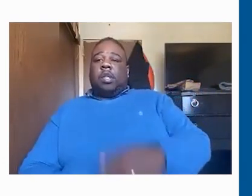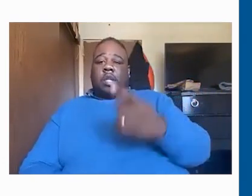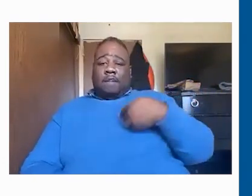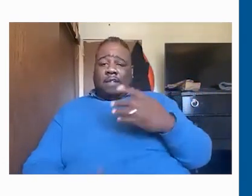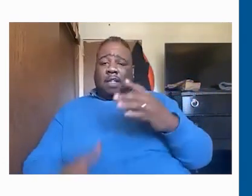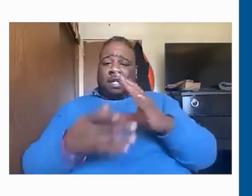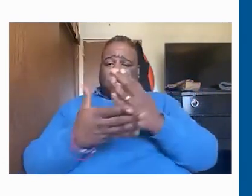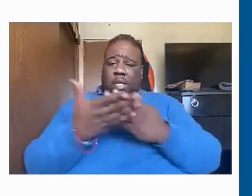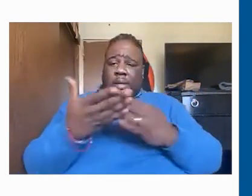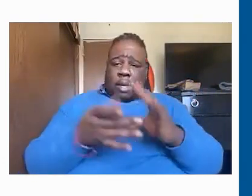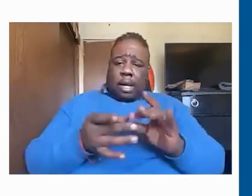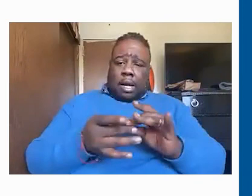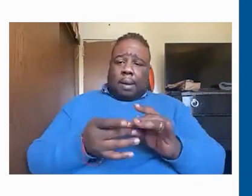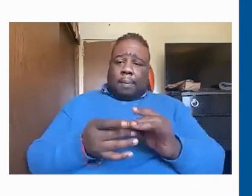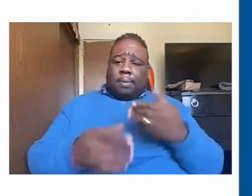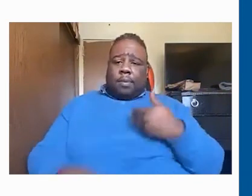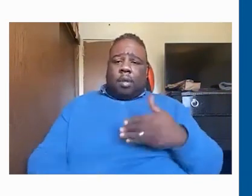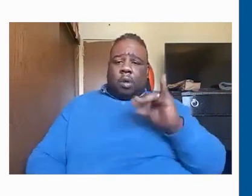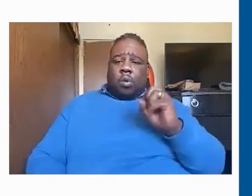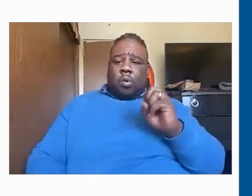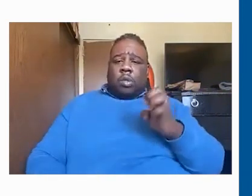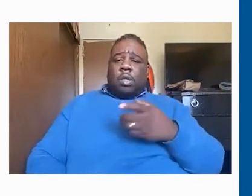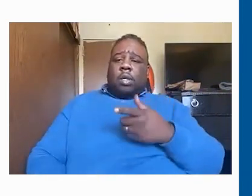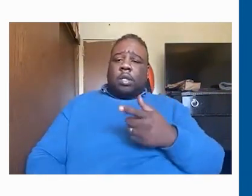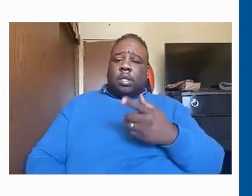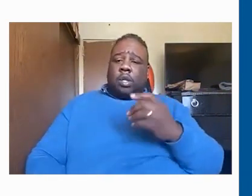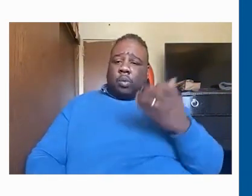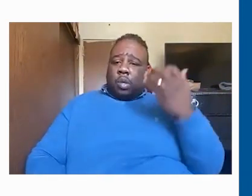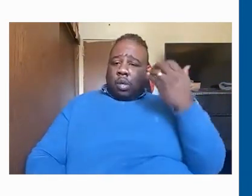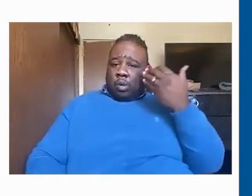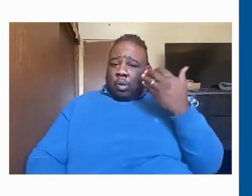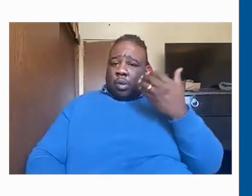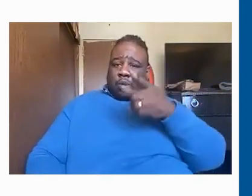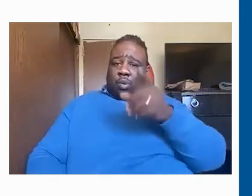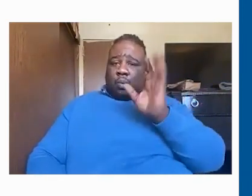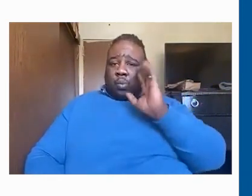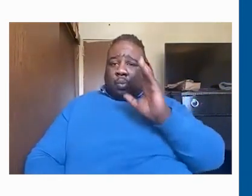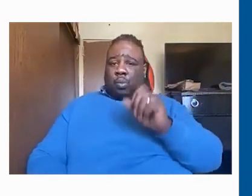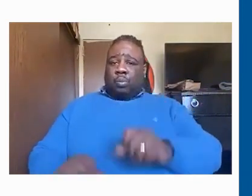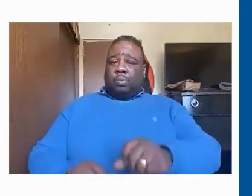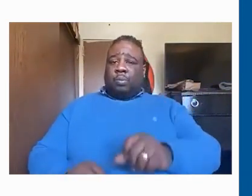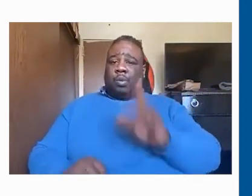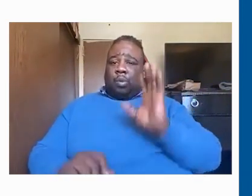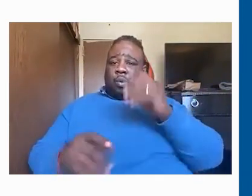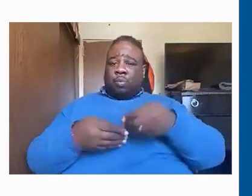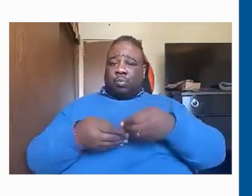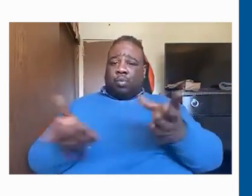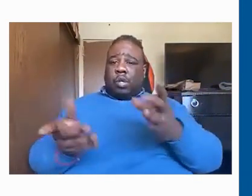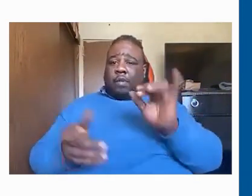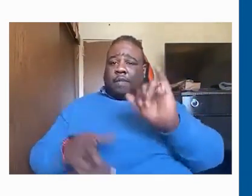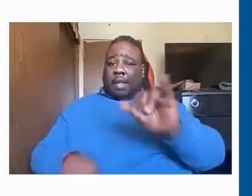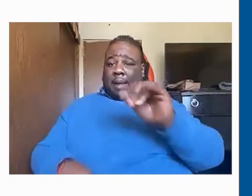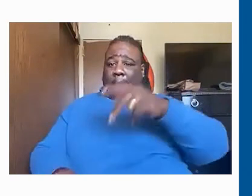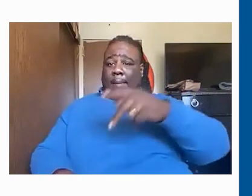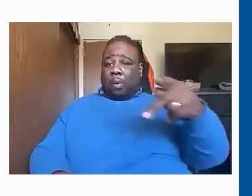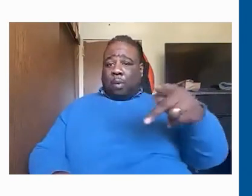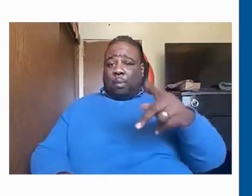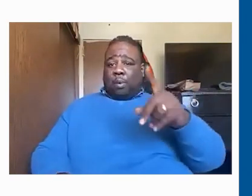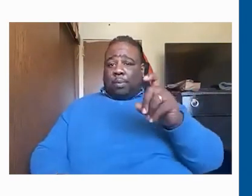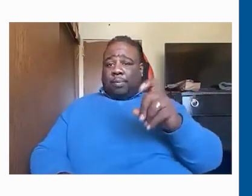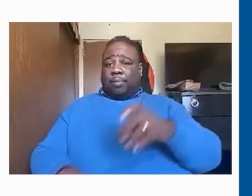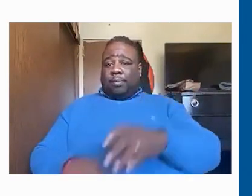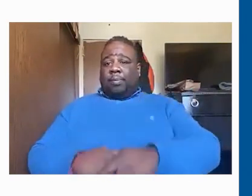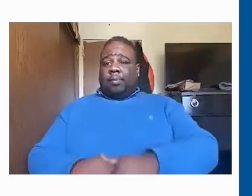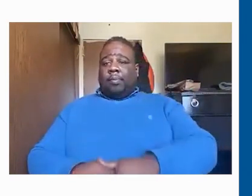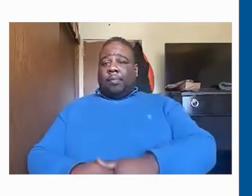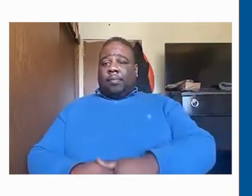the PowerPoint presentation be made available to individuals? Sure, I could send it to them. Just